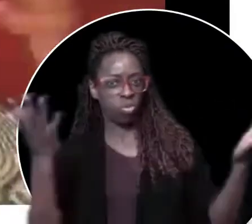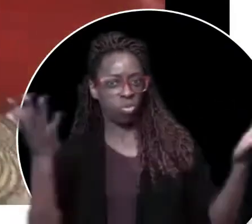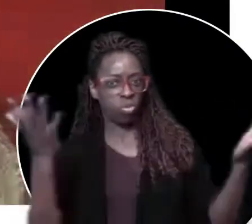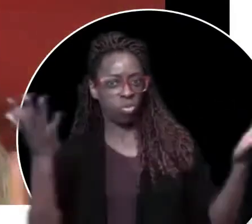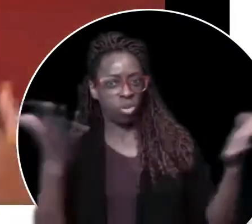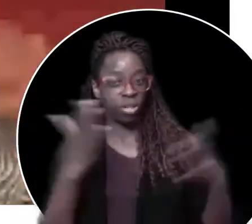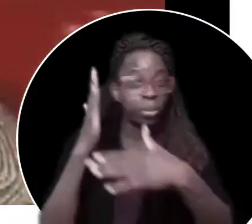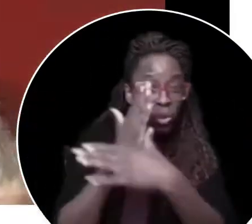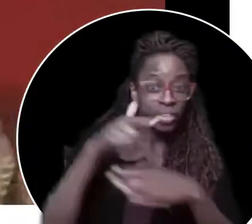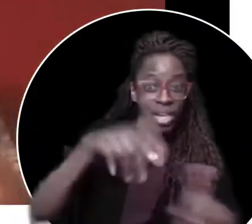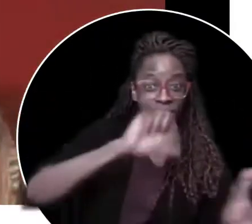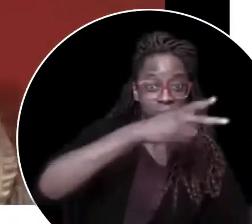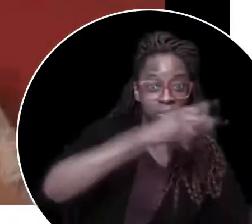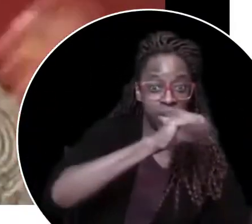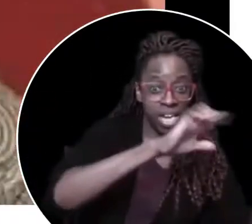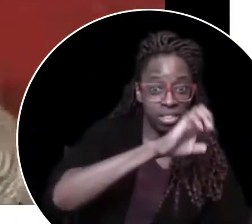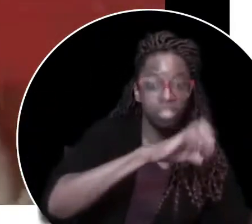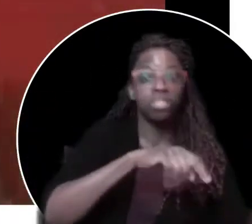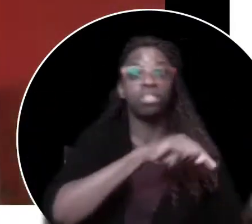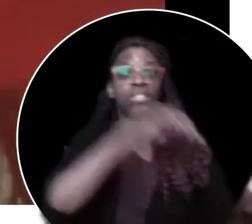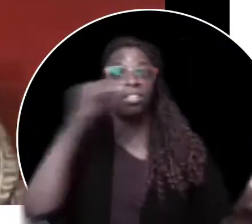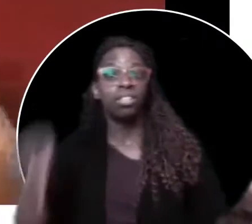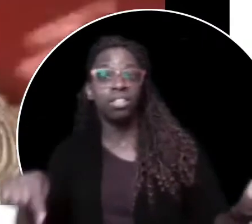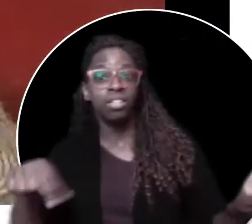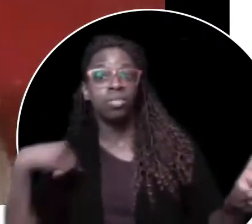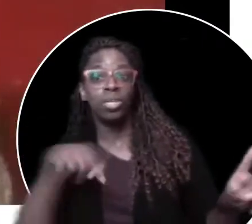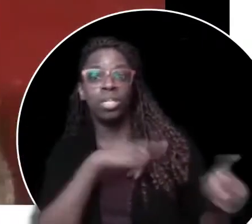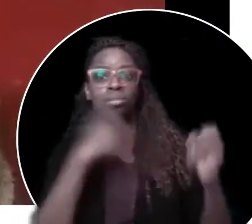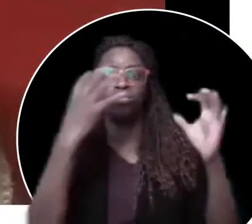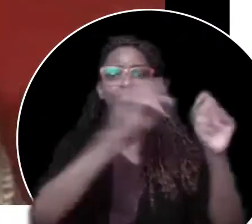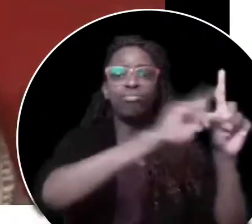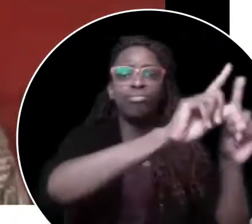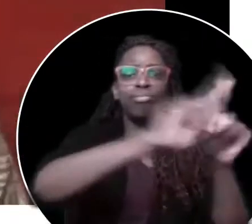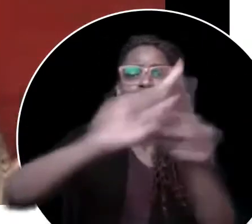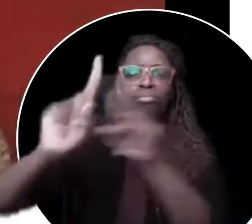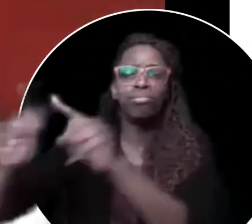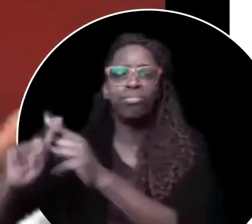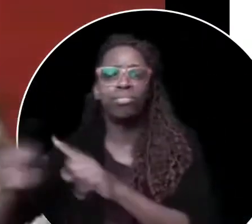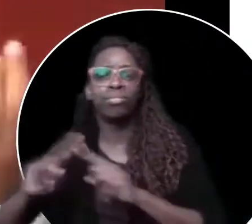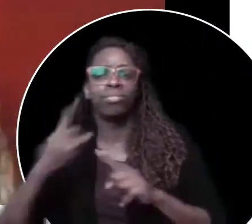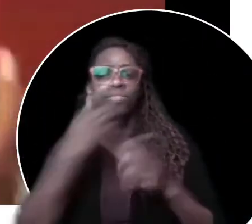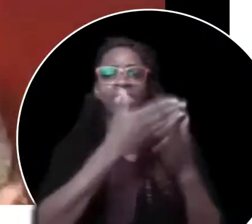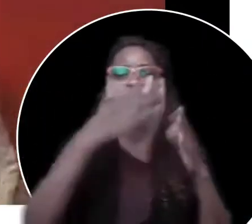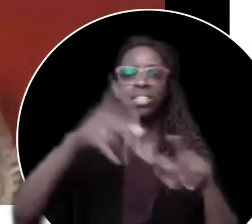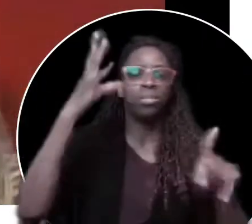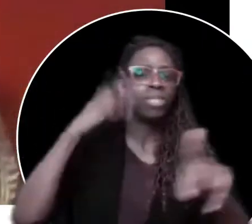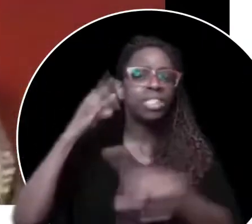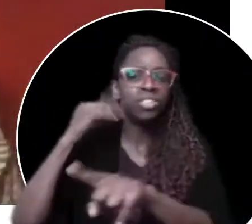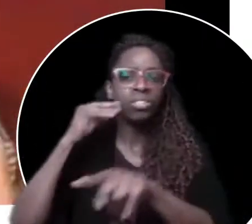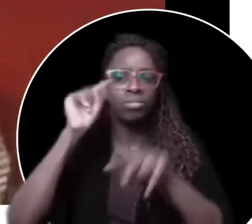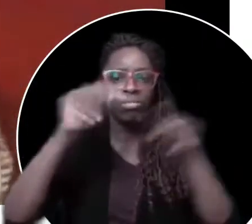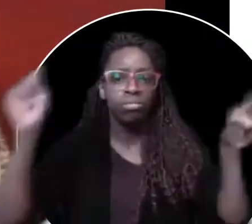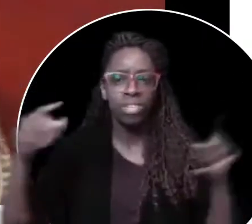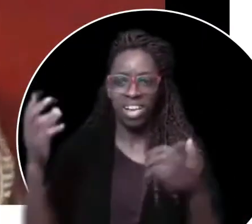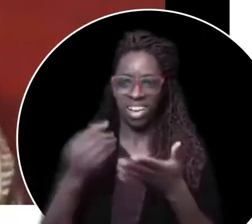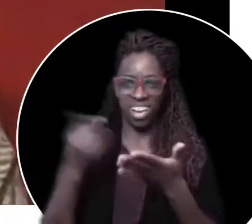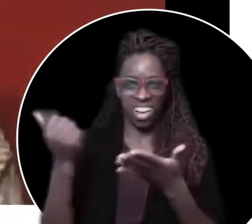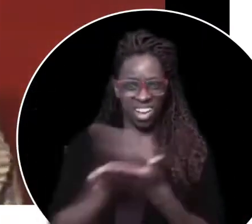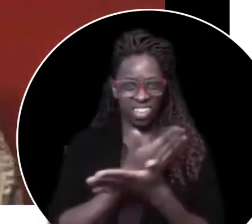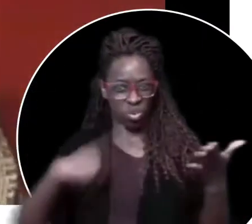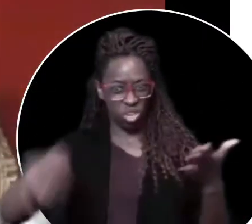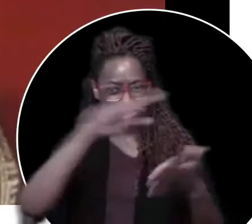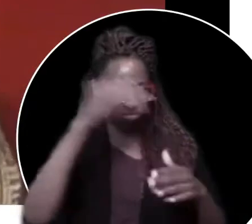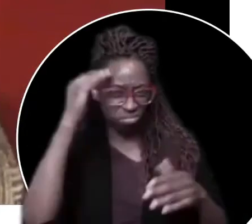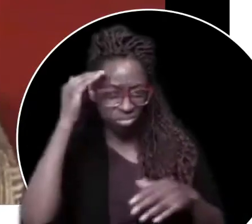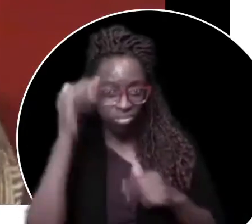of things and experiences and anything, you know, even things that are not visible and recognizable